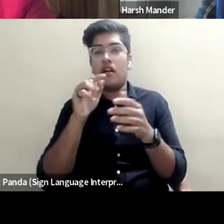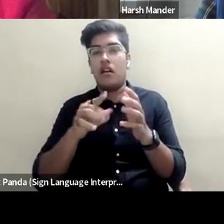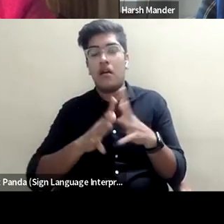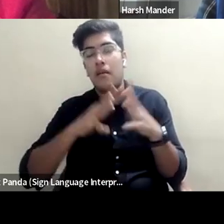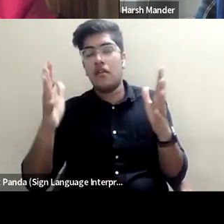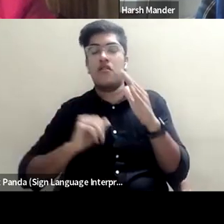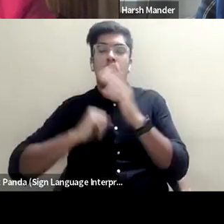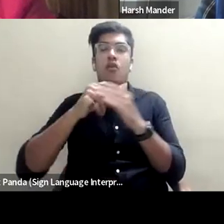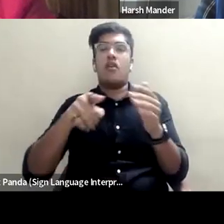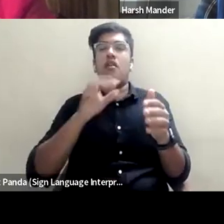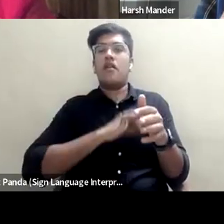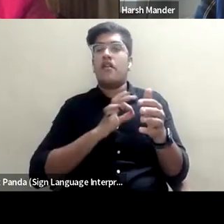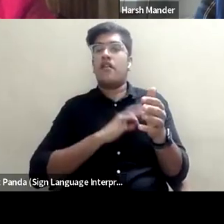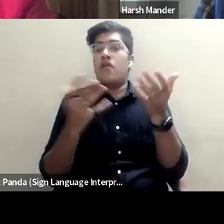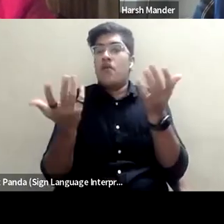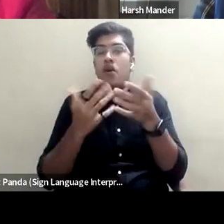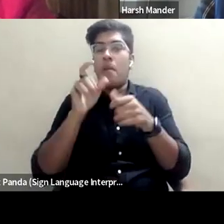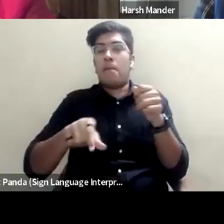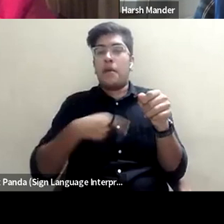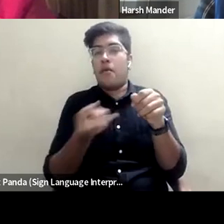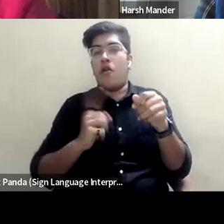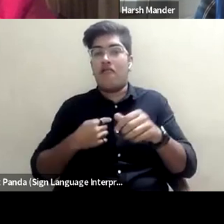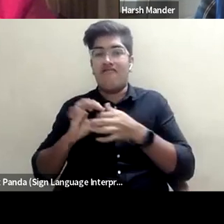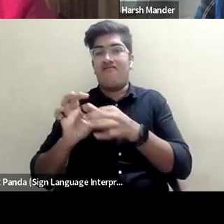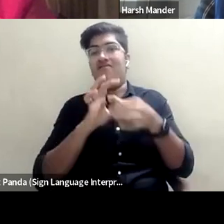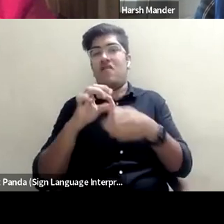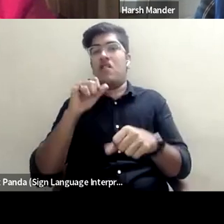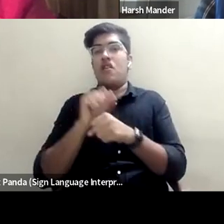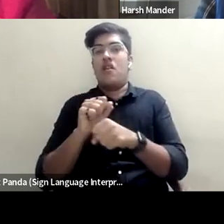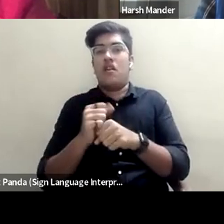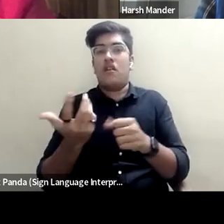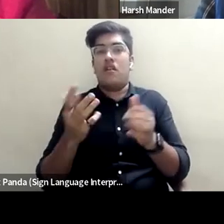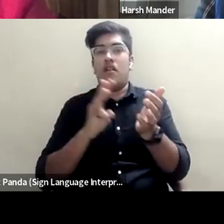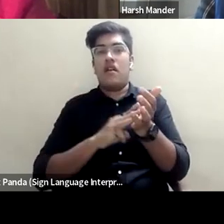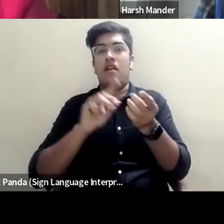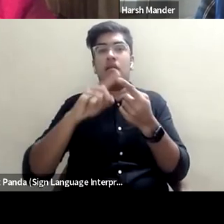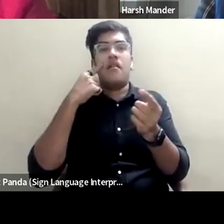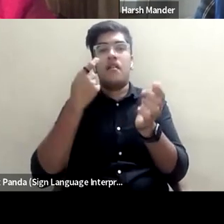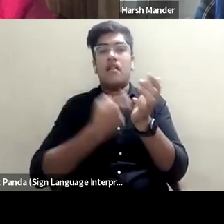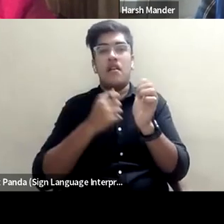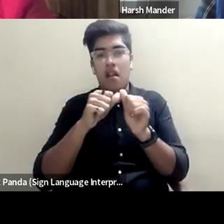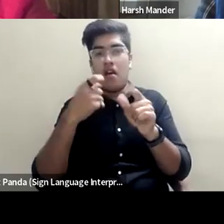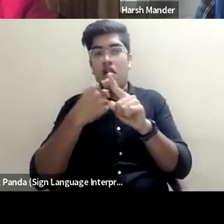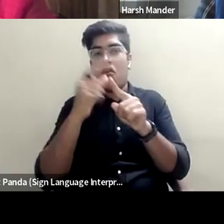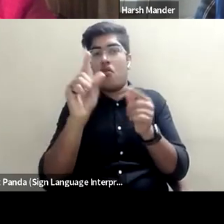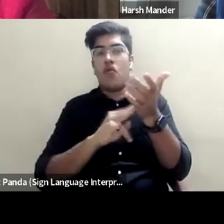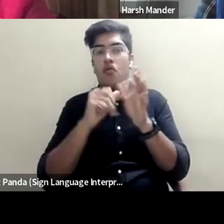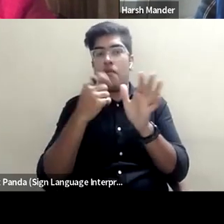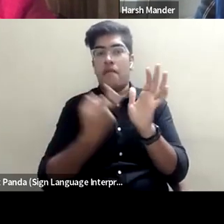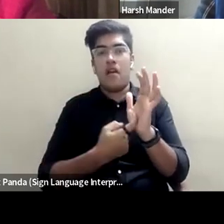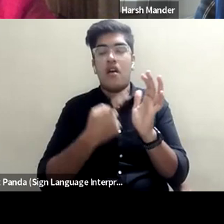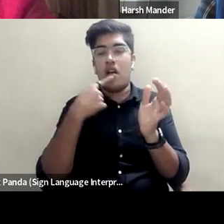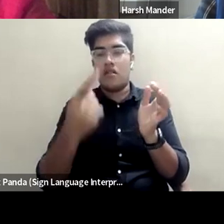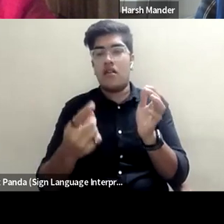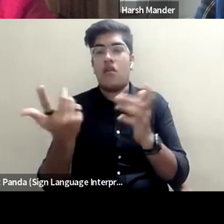is really in our relationships with each other. Dr. Meira Kumar spoke about the banning of untouchability, which is sort of unique to